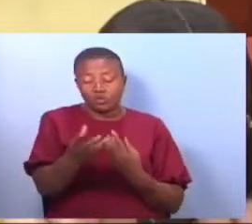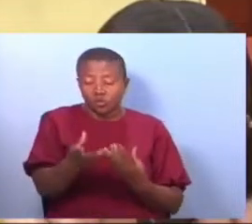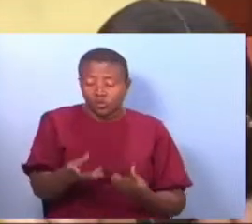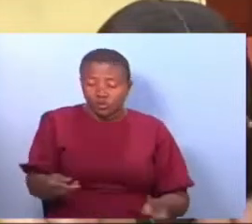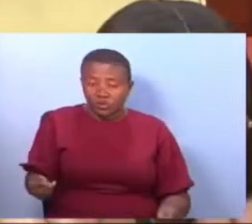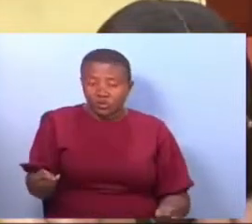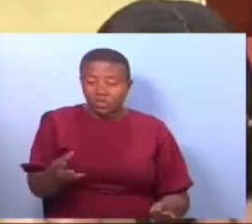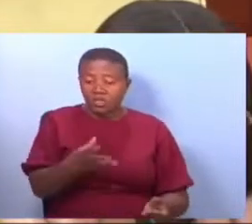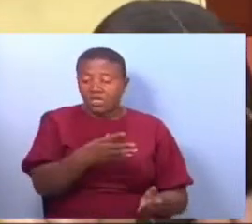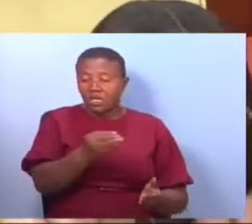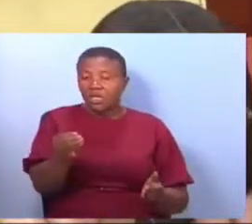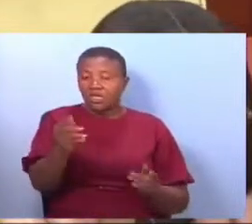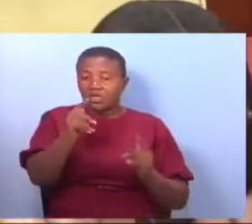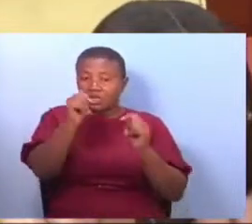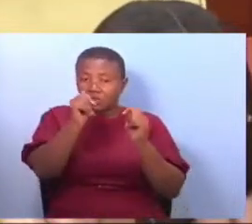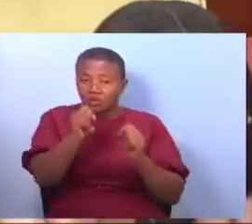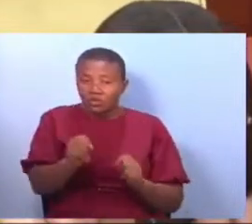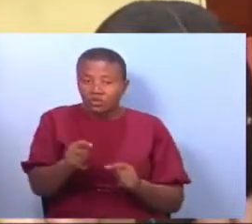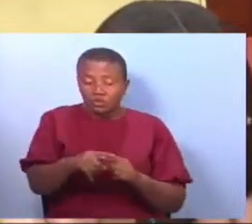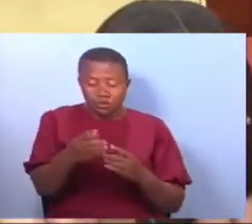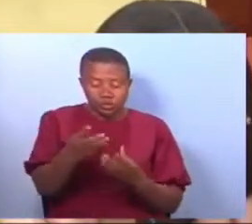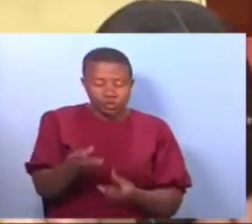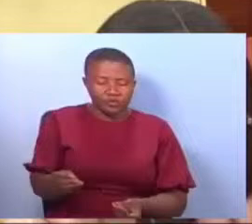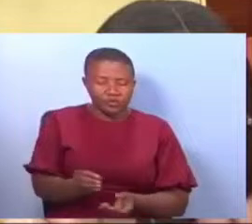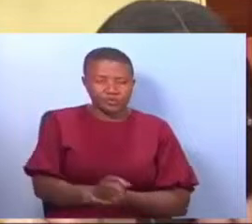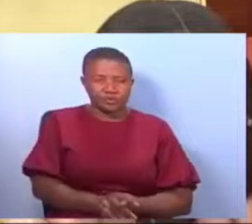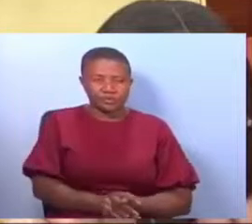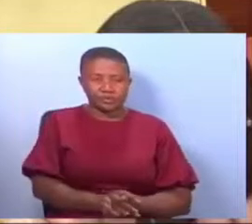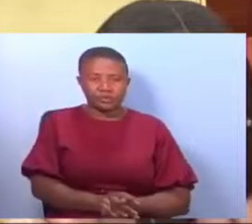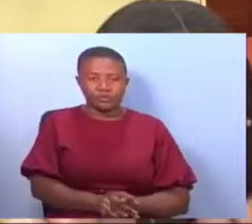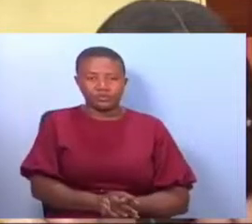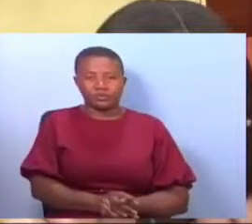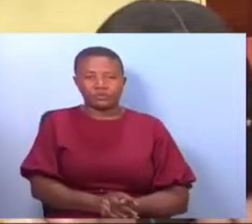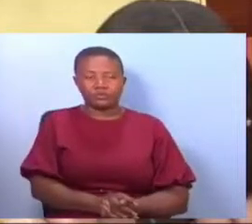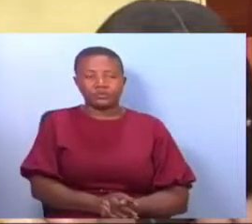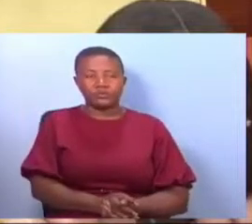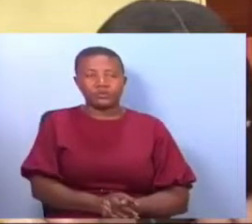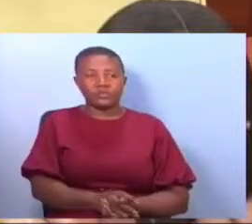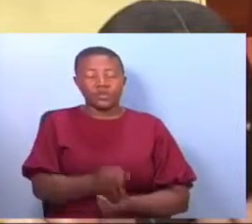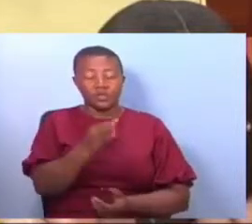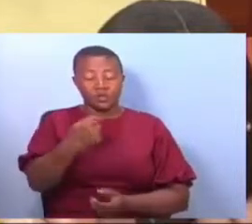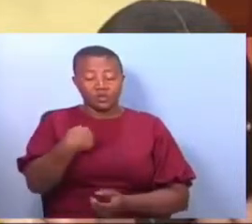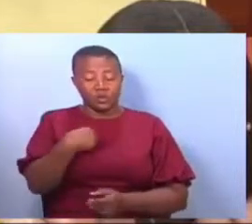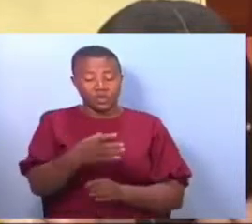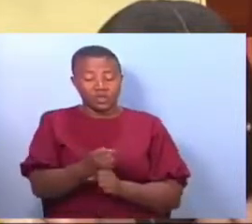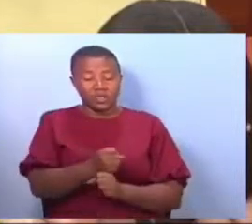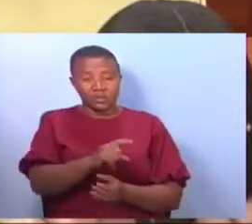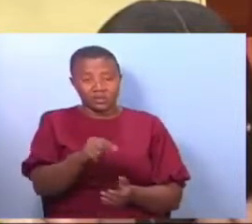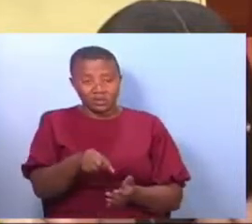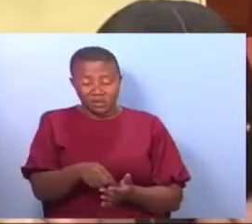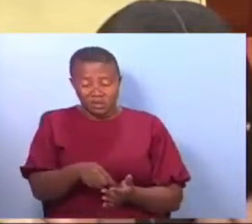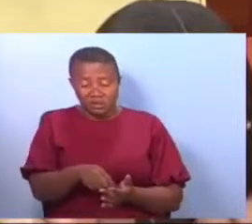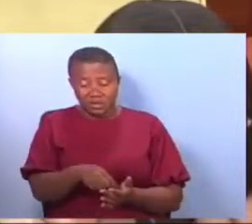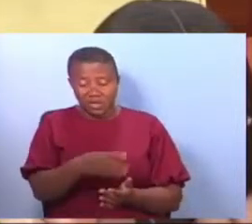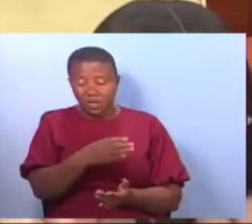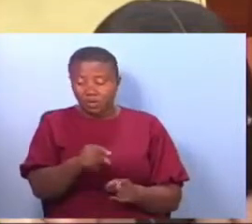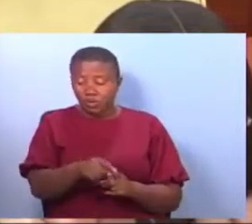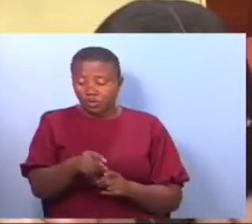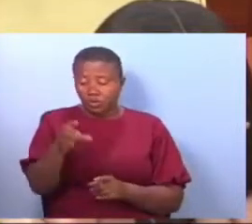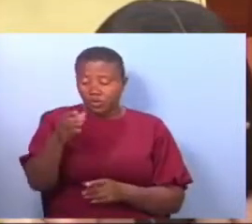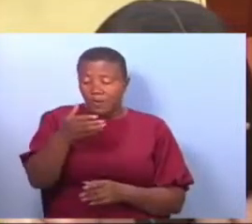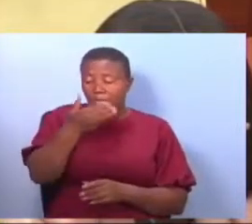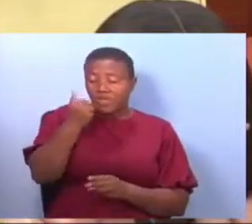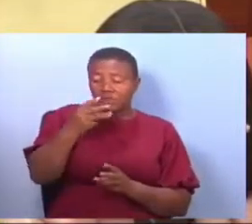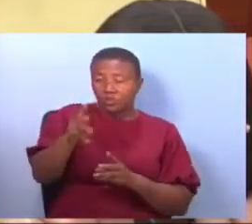to solve a lot of these problems. If we're able to get this ownership and the local solutions together at the local